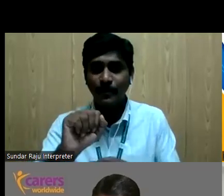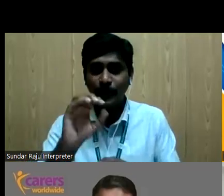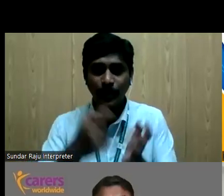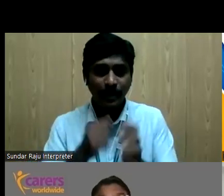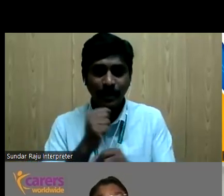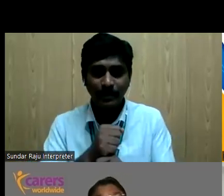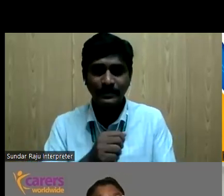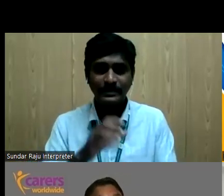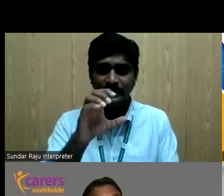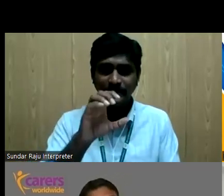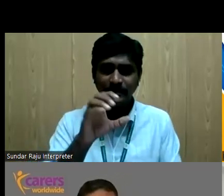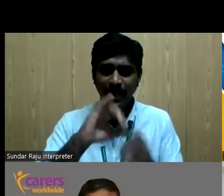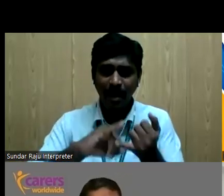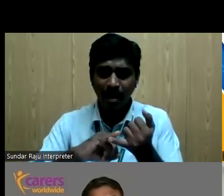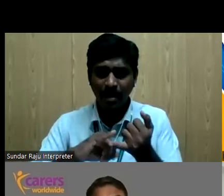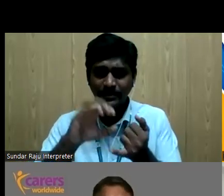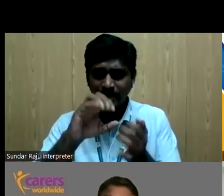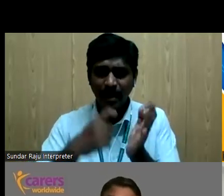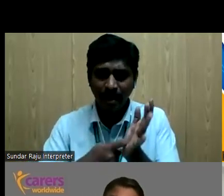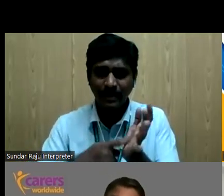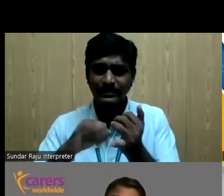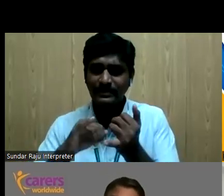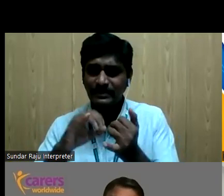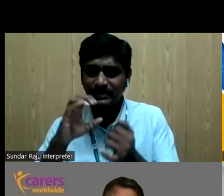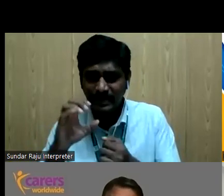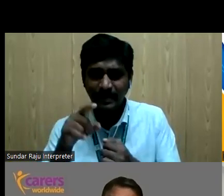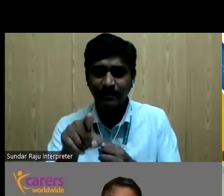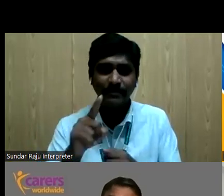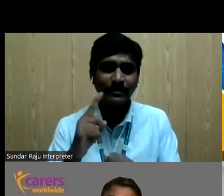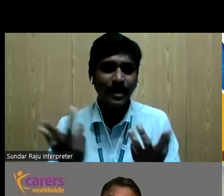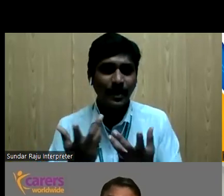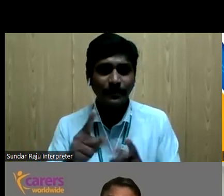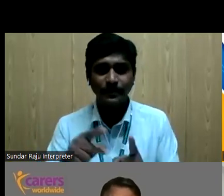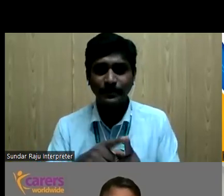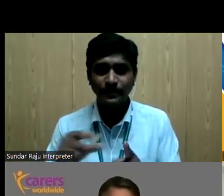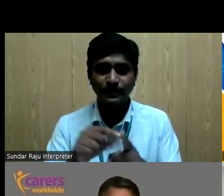like CRCs, and what are the initiatives that are available for caregiver support?